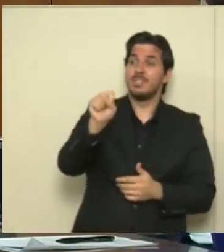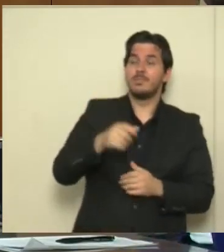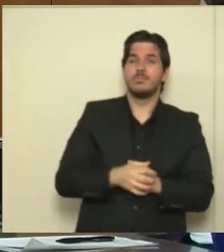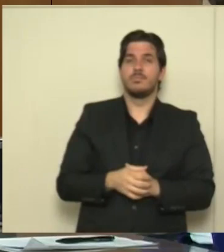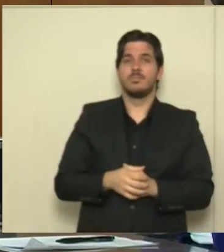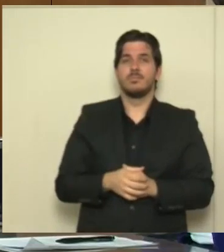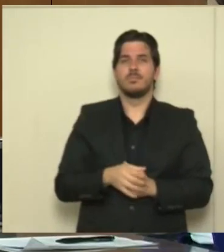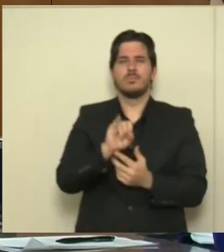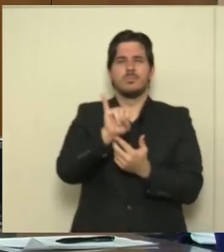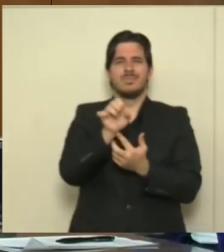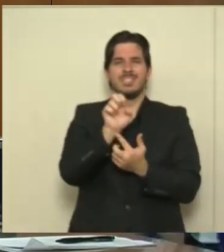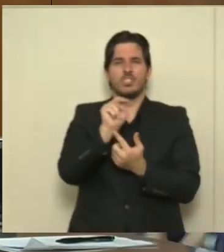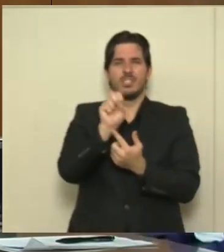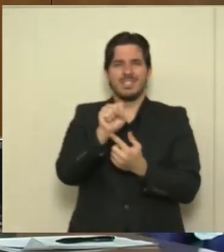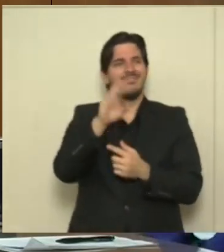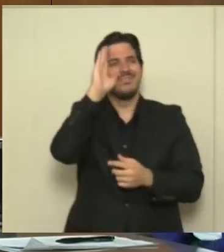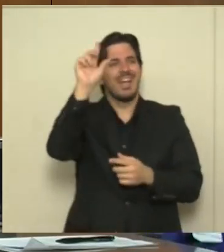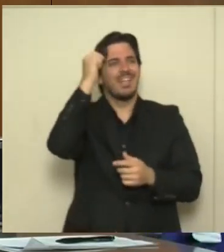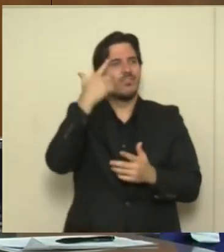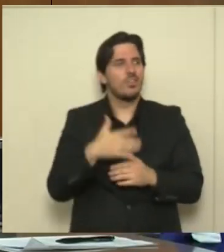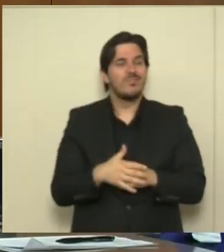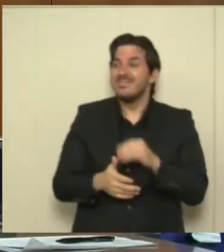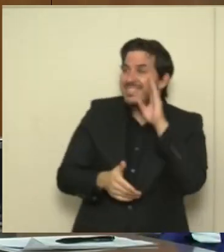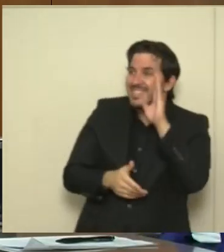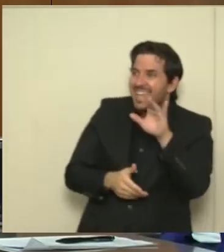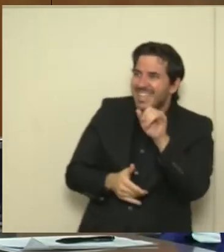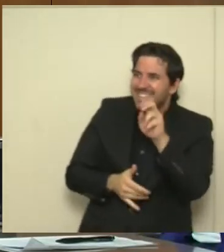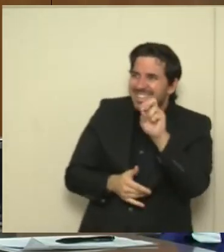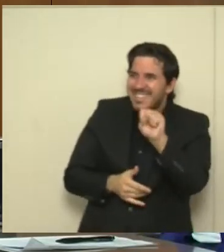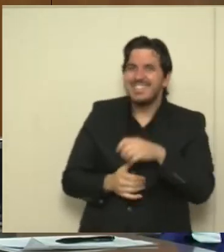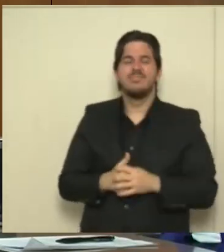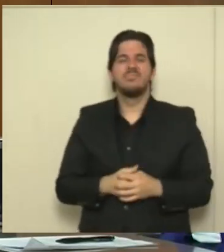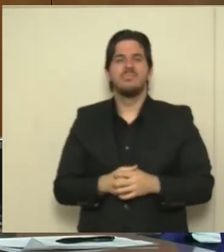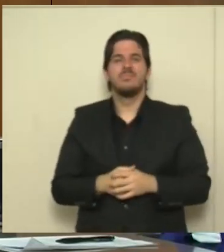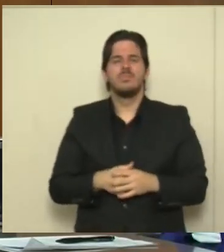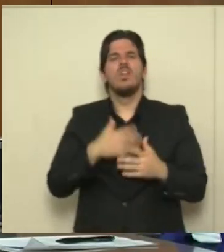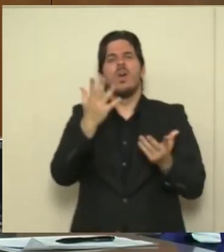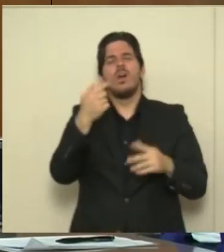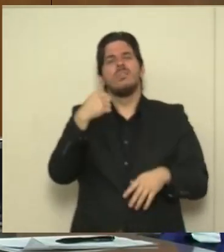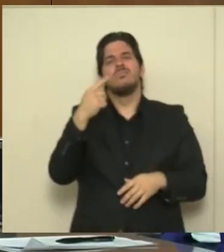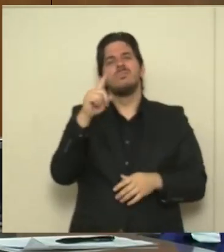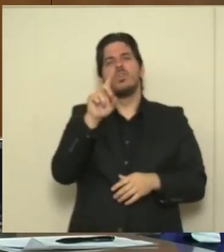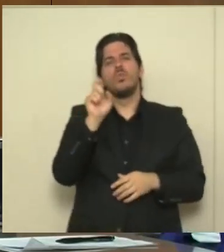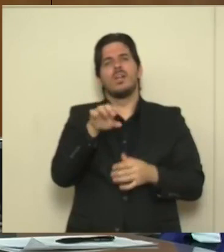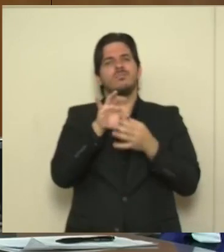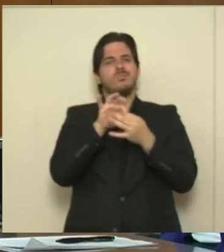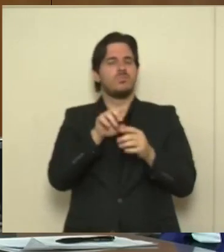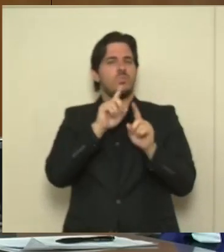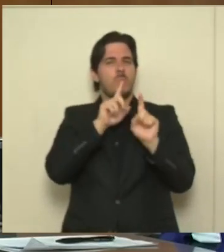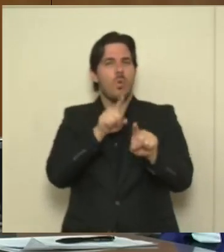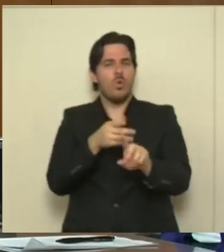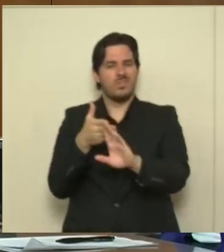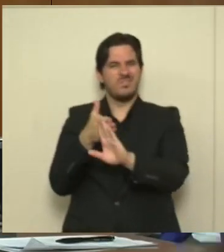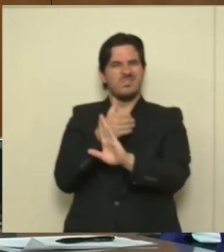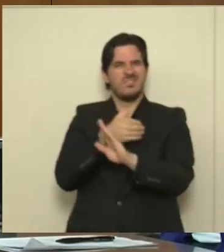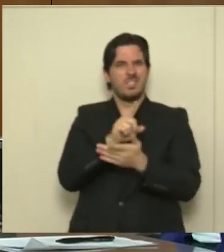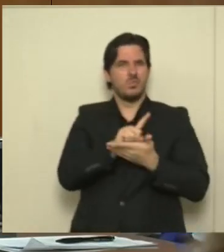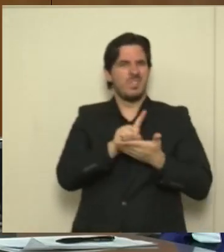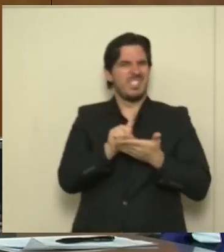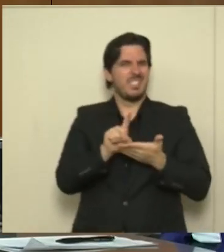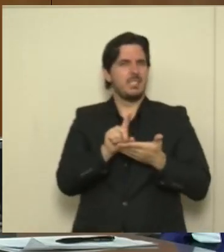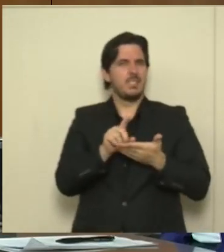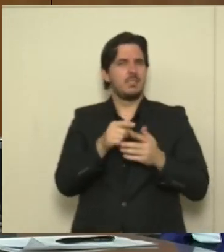Thank you. Hi, Governor. Hi, Jens. I wanted to ask about the reports earlier this week from